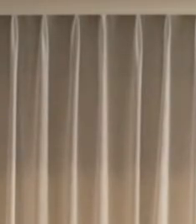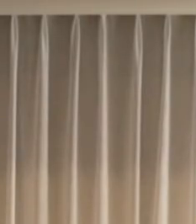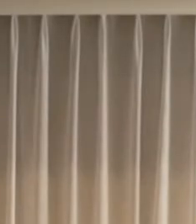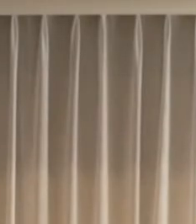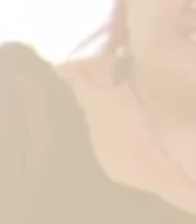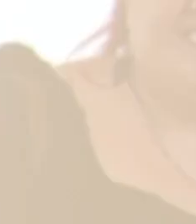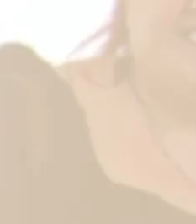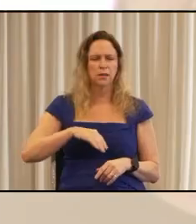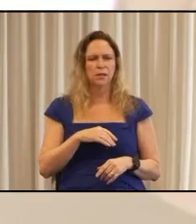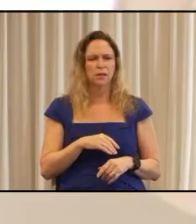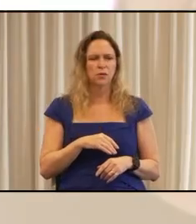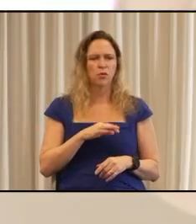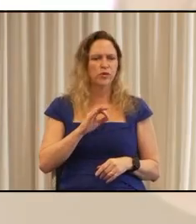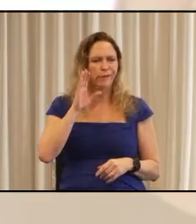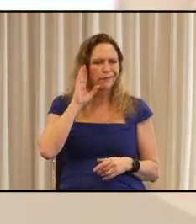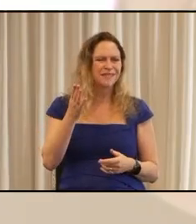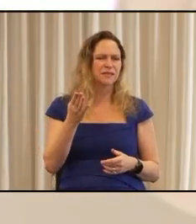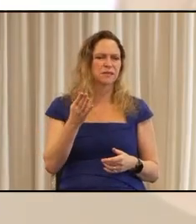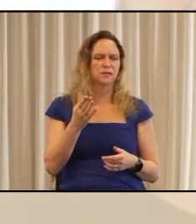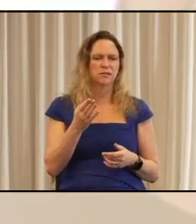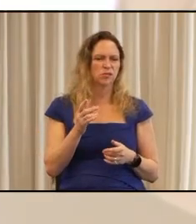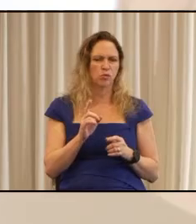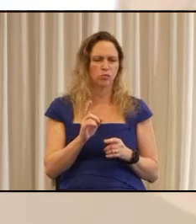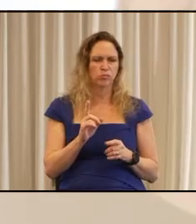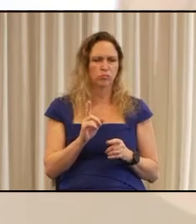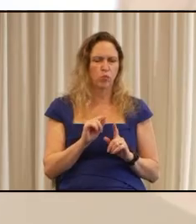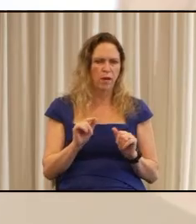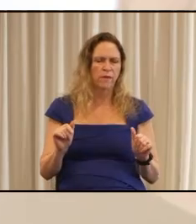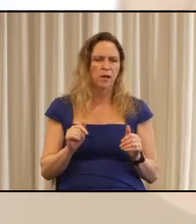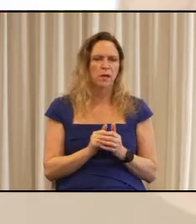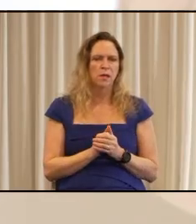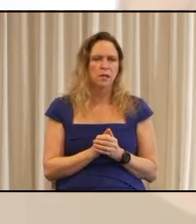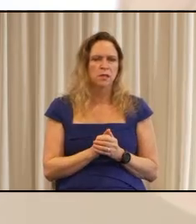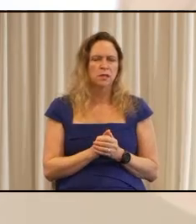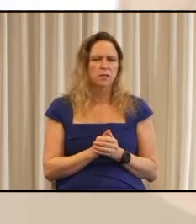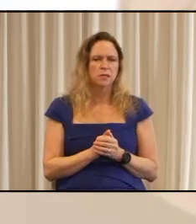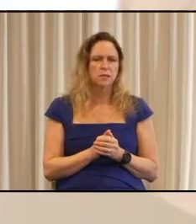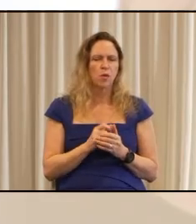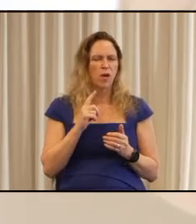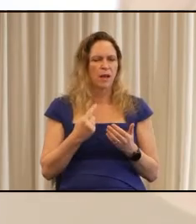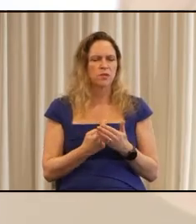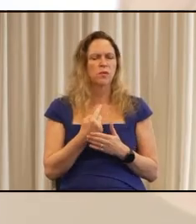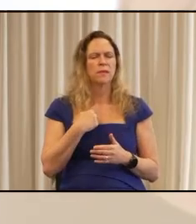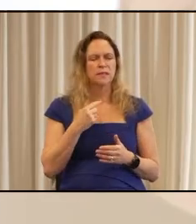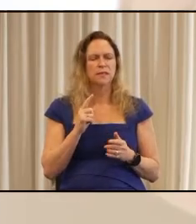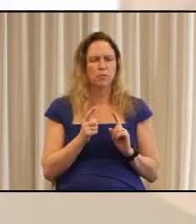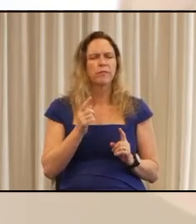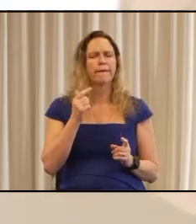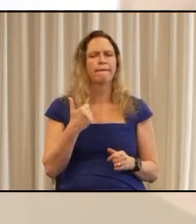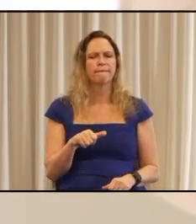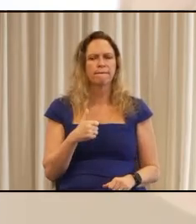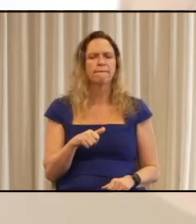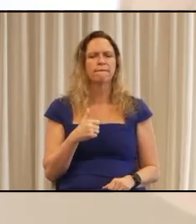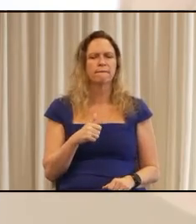a, by the way manner. So I tend to do a lot of reflection, and then I'll go back and I'll